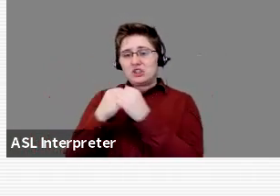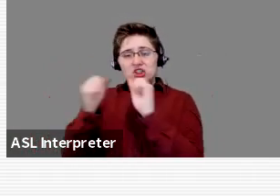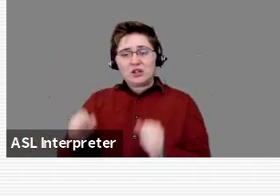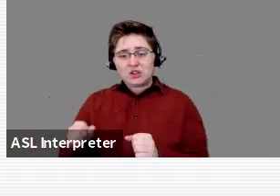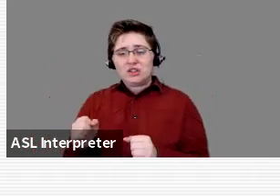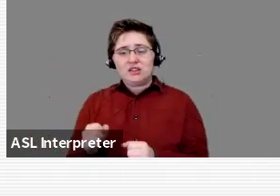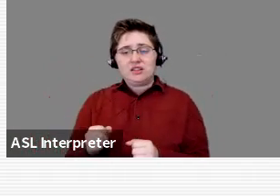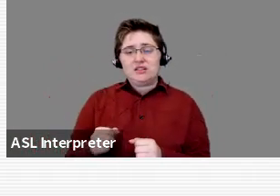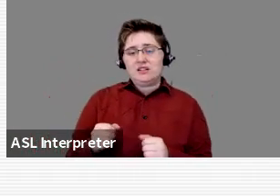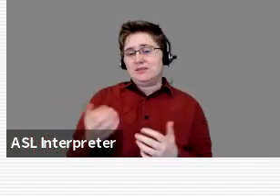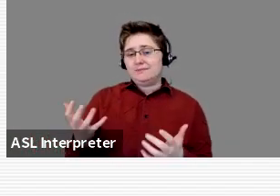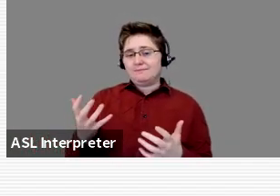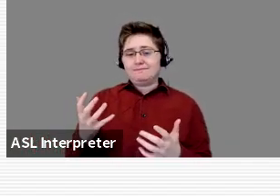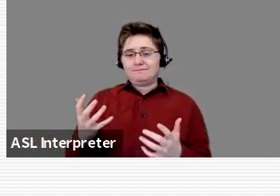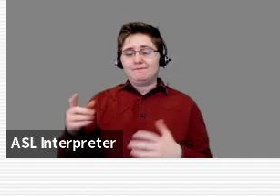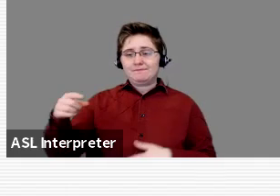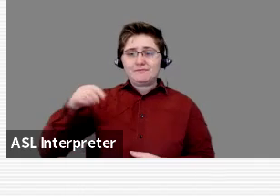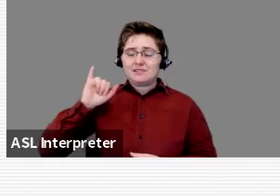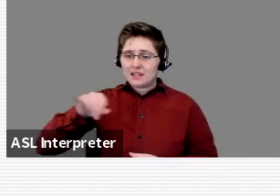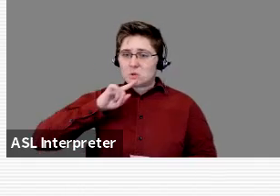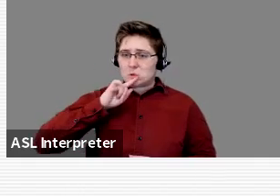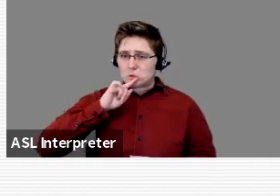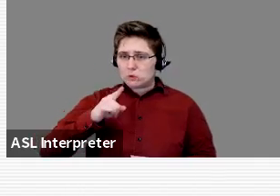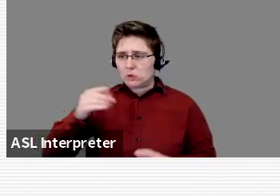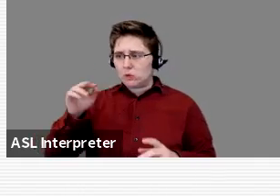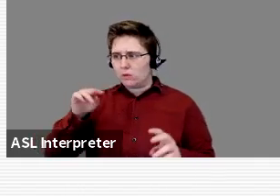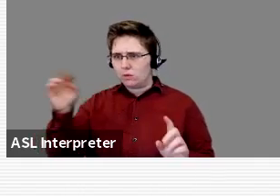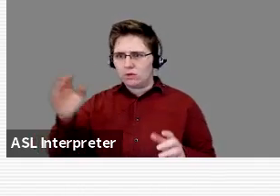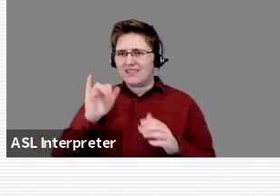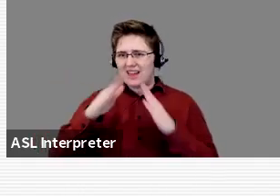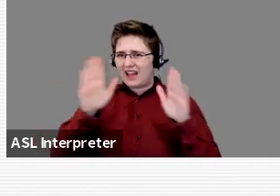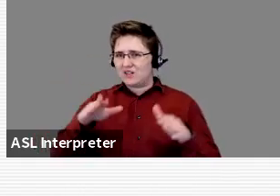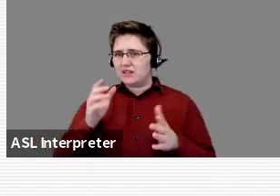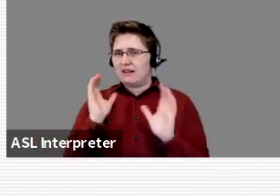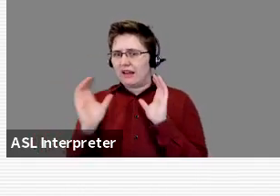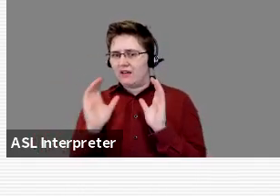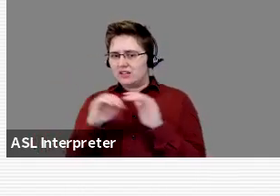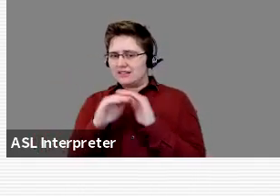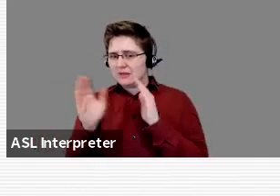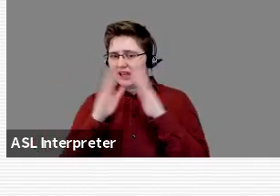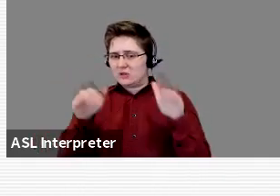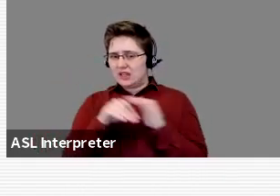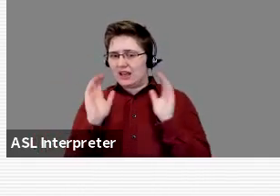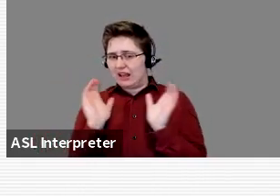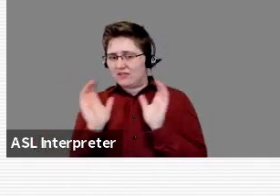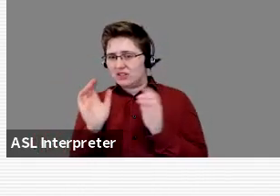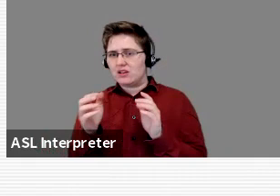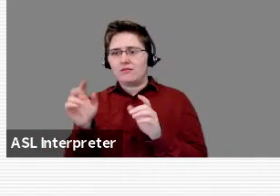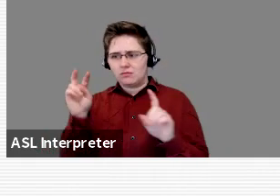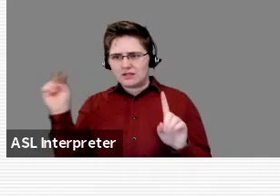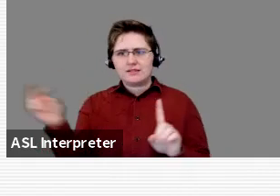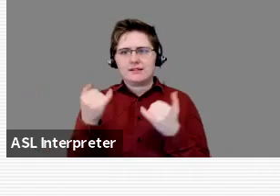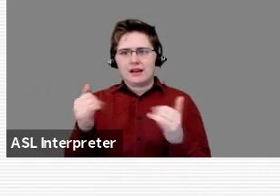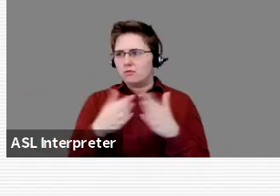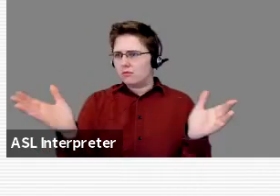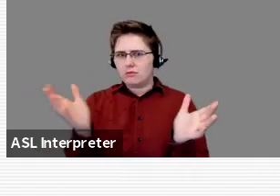citizens and residents, has really brought some of that housing conversation and accessible housing conversation to the general population. I